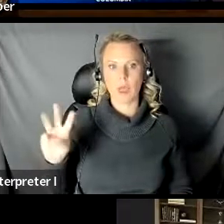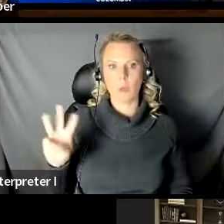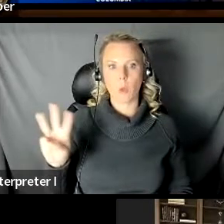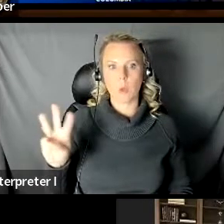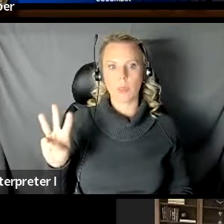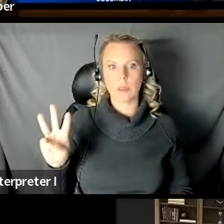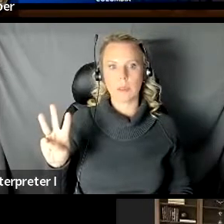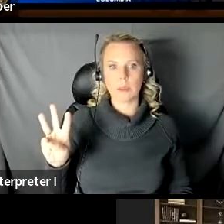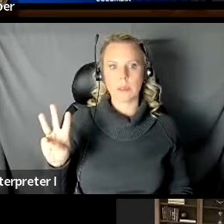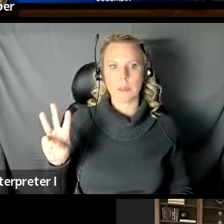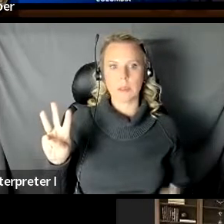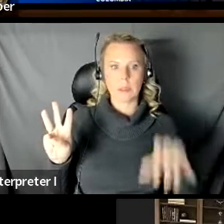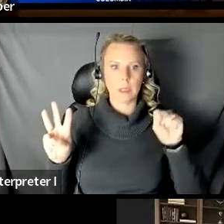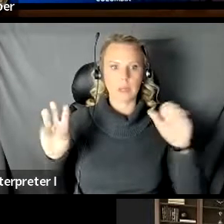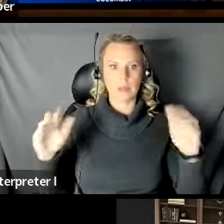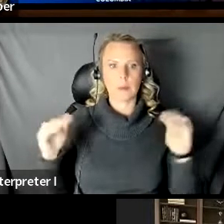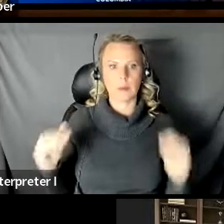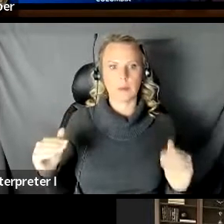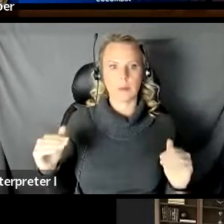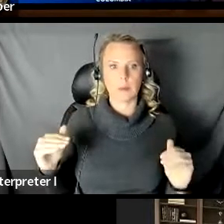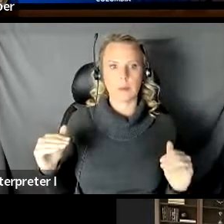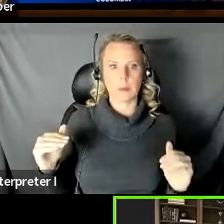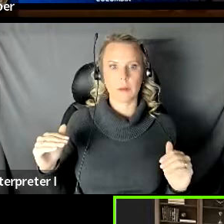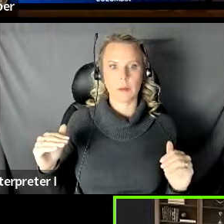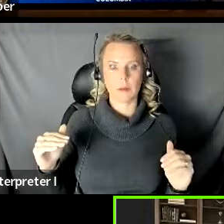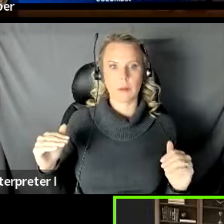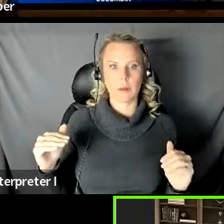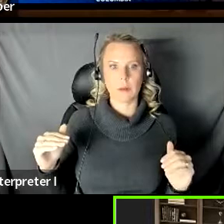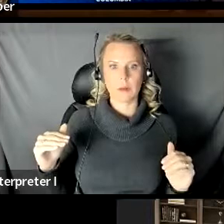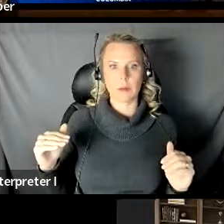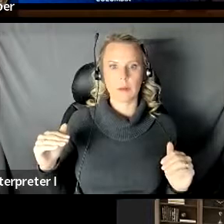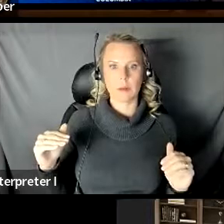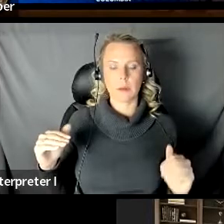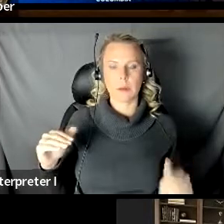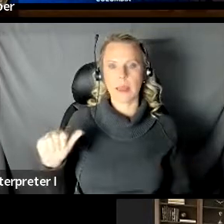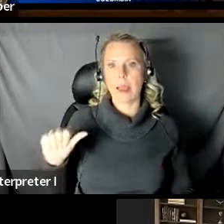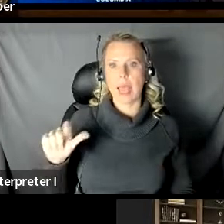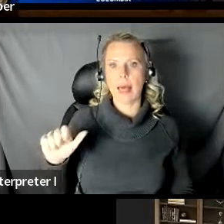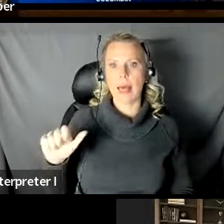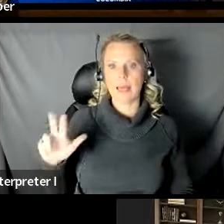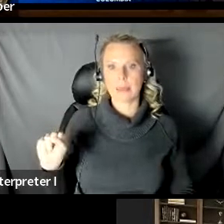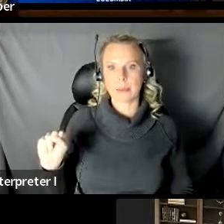White. Yes. Councilmember Trahan White votes yes. Councilmember Allen.